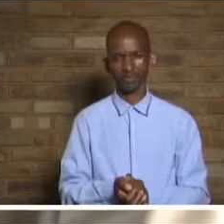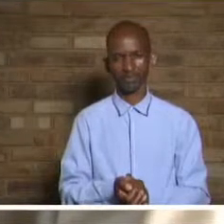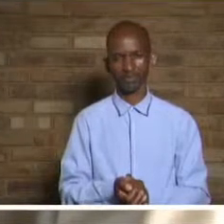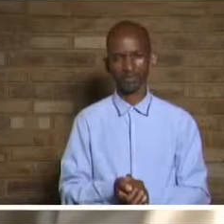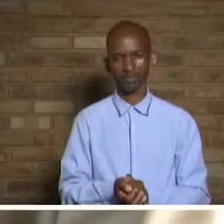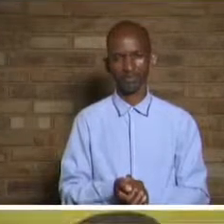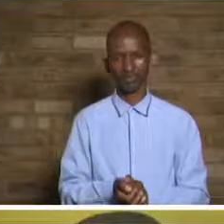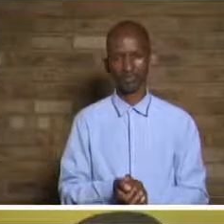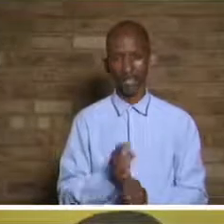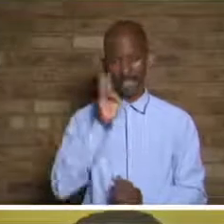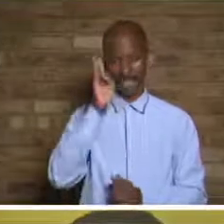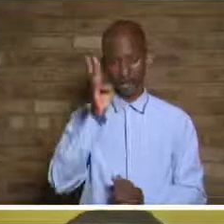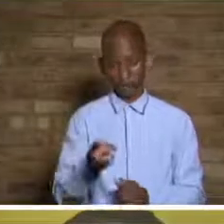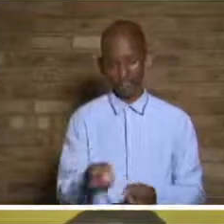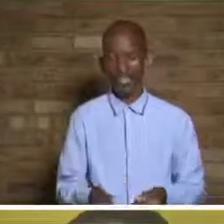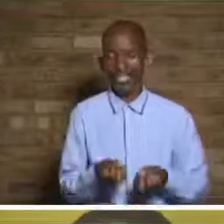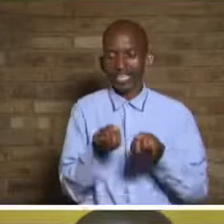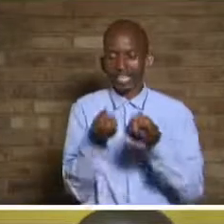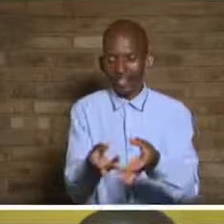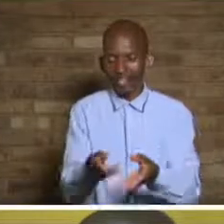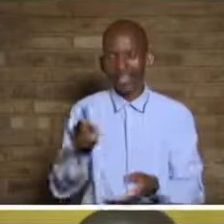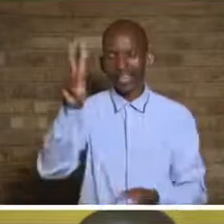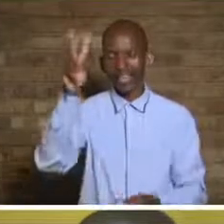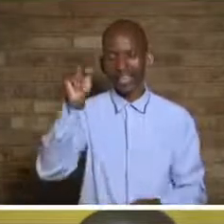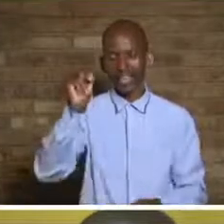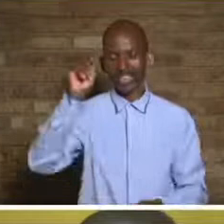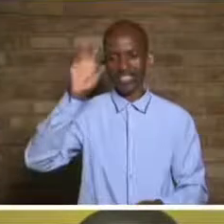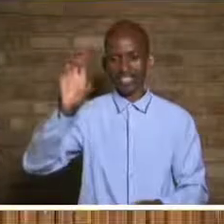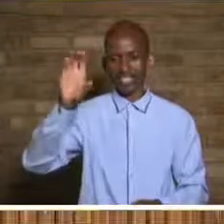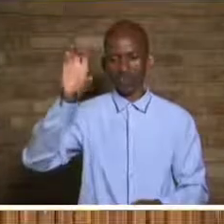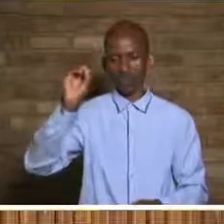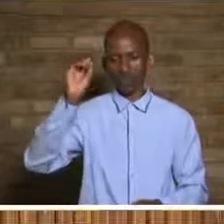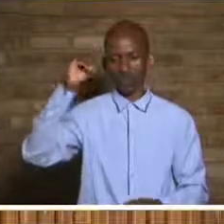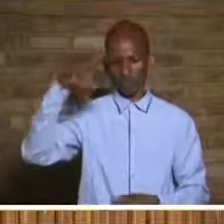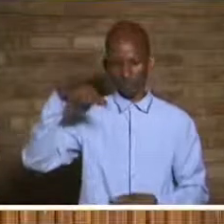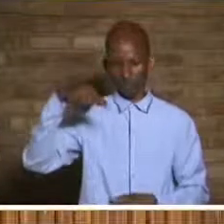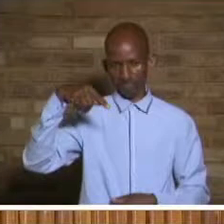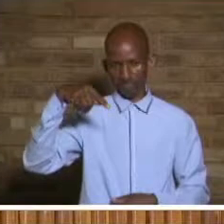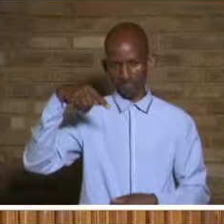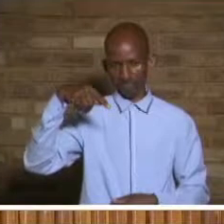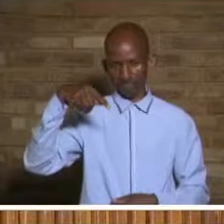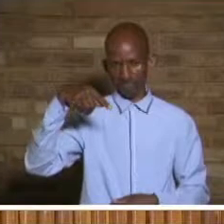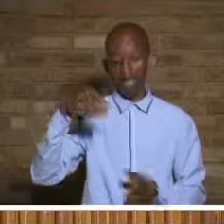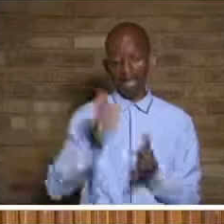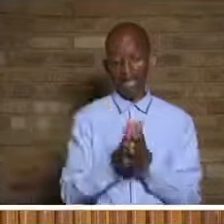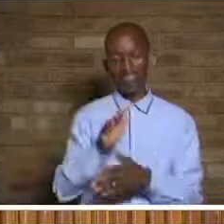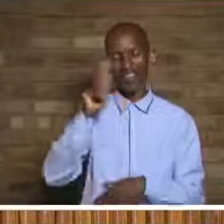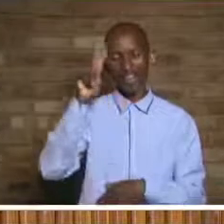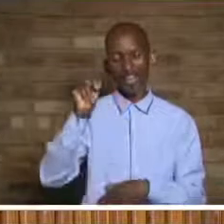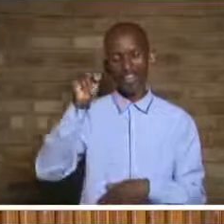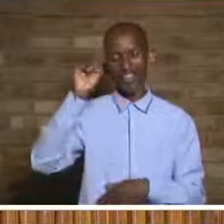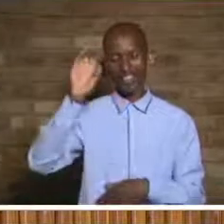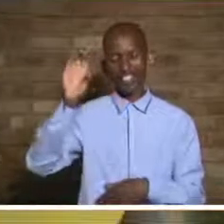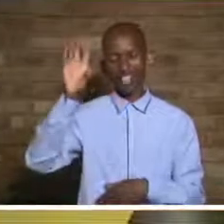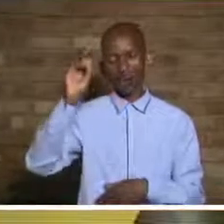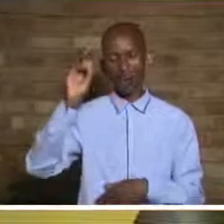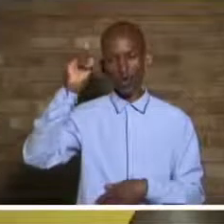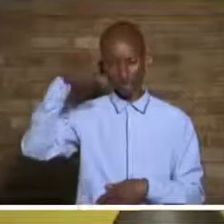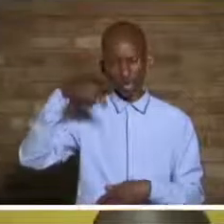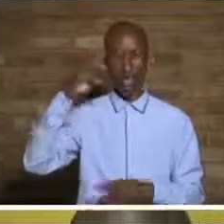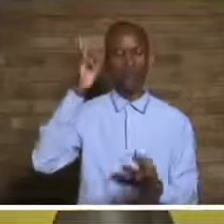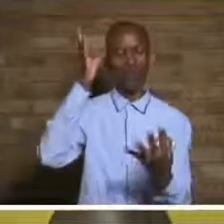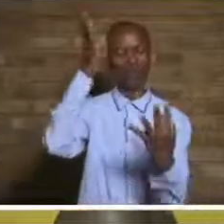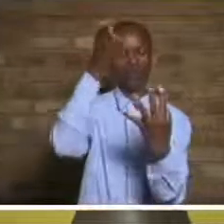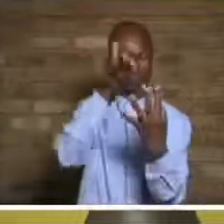mbiko, it will refer it to the NCOP. izobe siyidlulisela kwi-NCOP. The NCOP will interact with the report. They may decide to